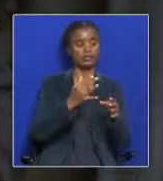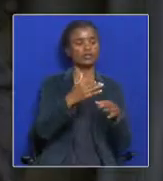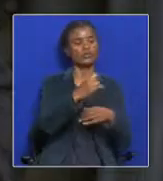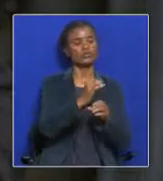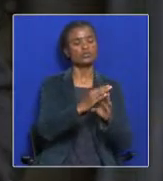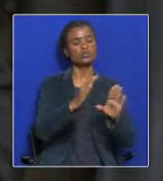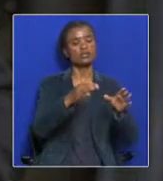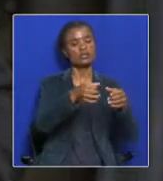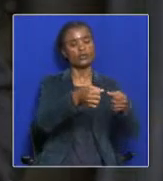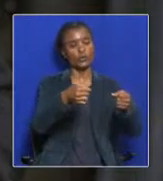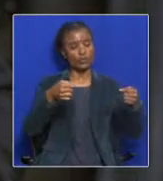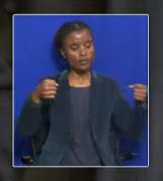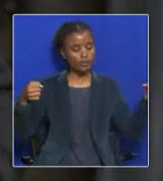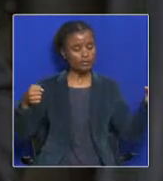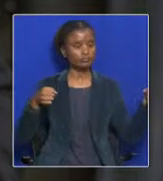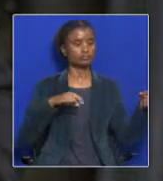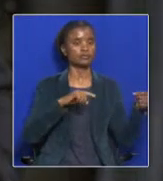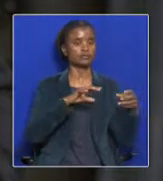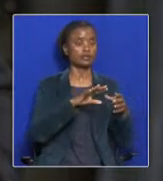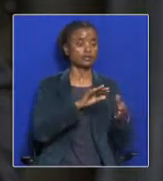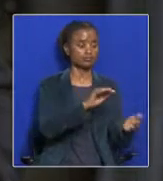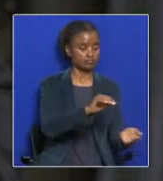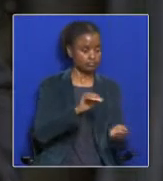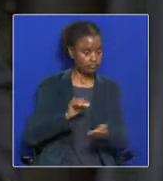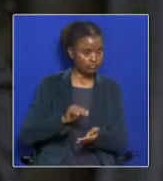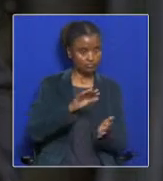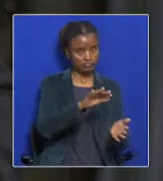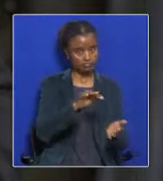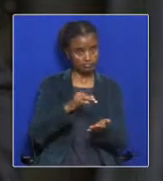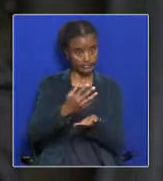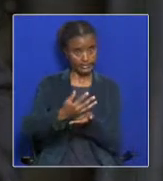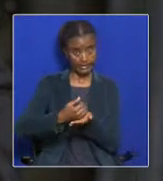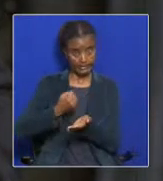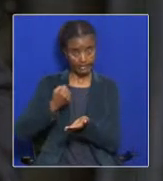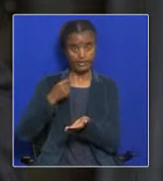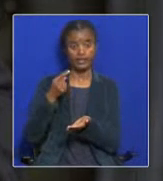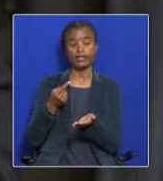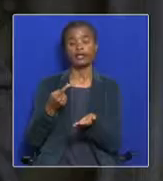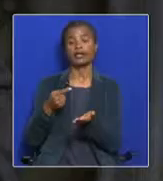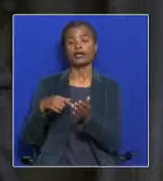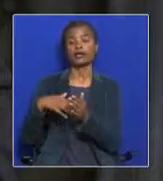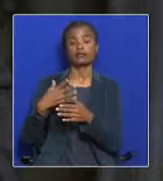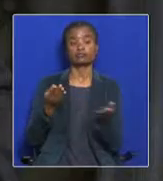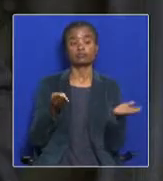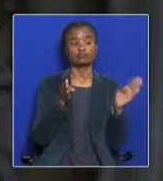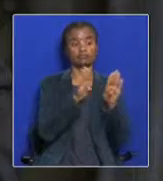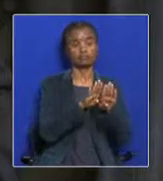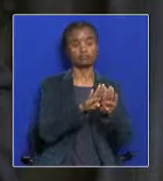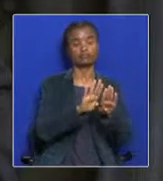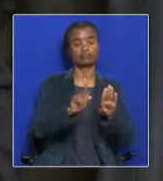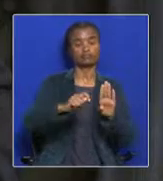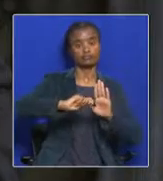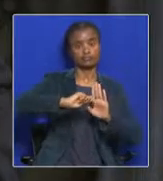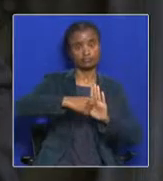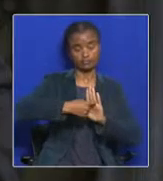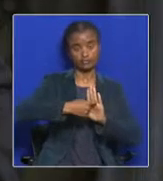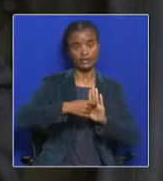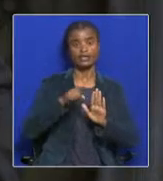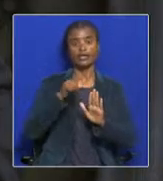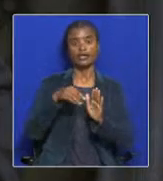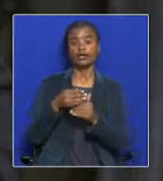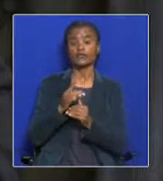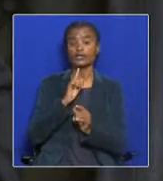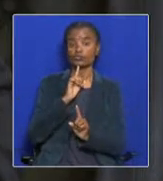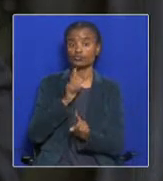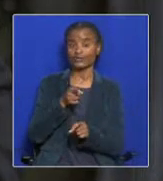resealed, and then you instructed, I use the word instructed because I don't remember what word you used, the